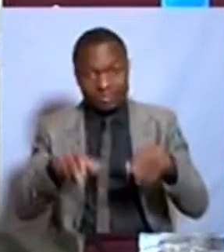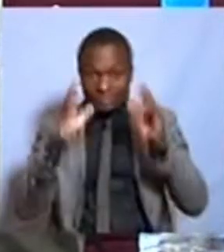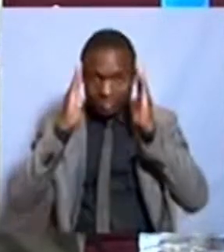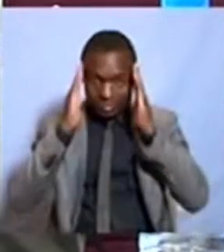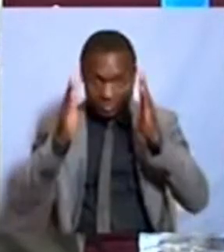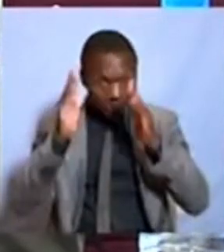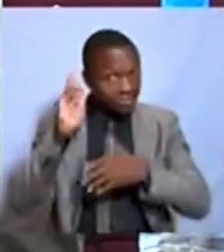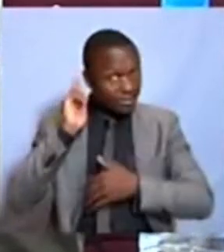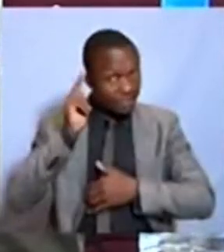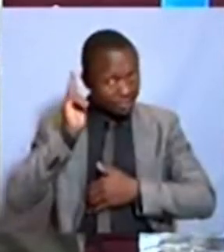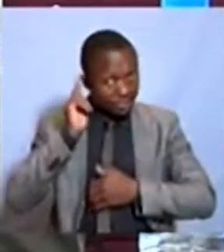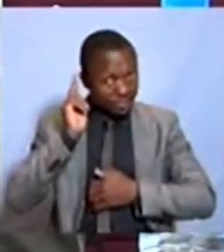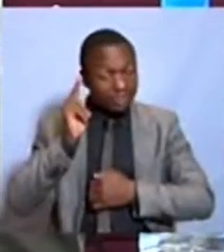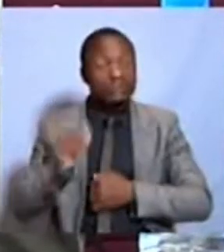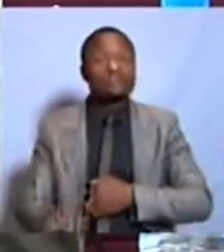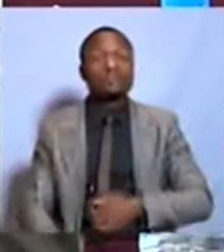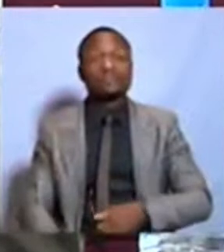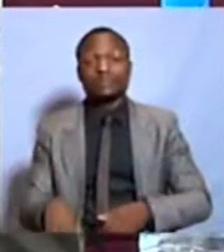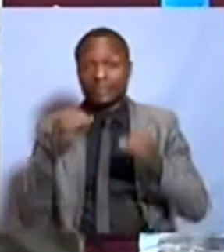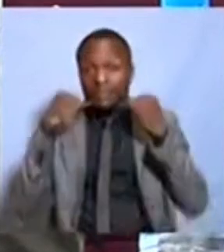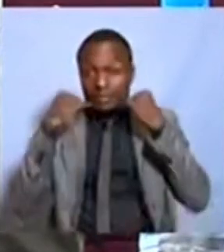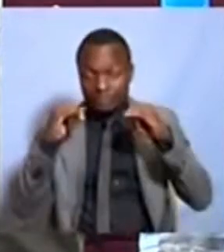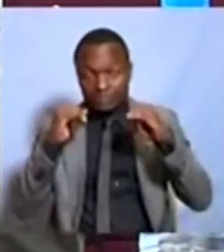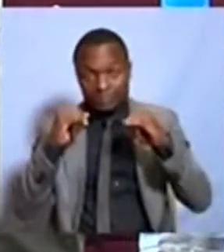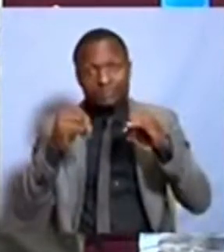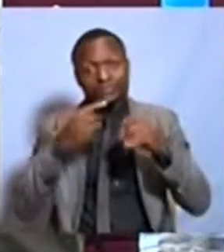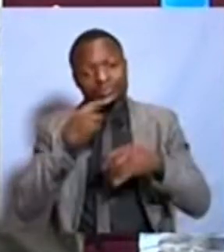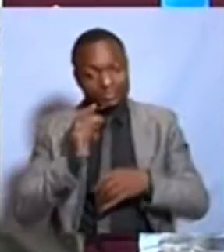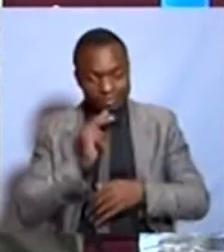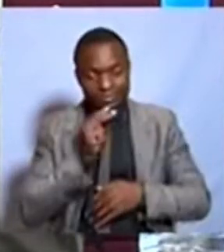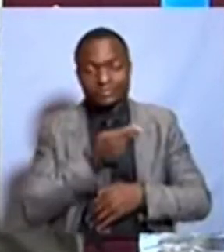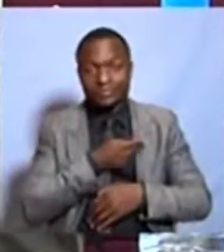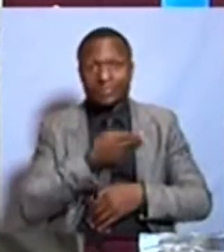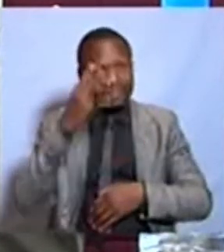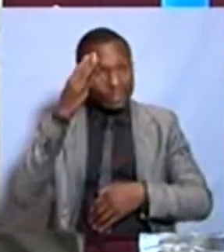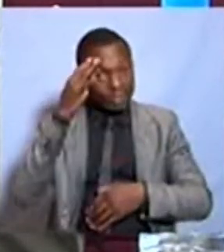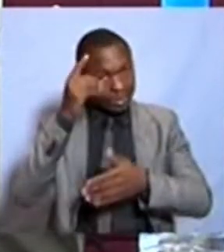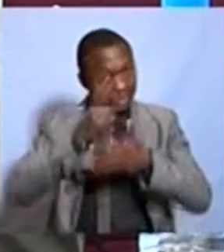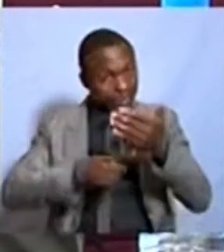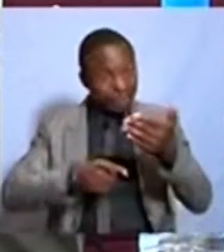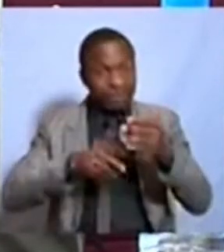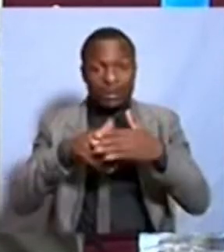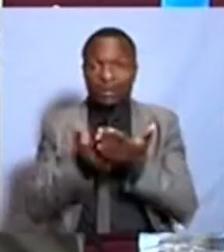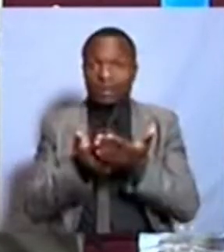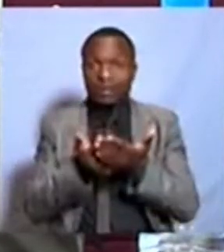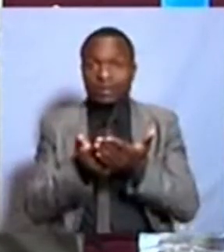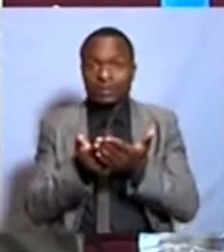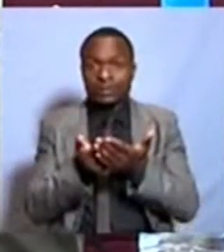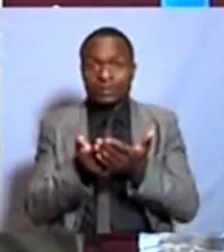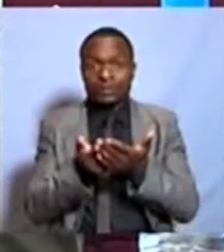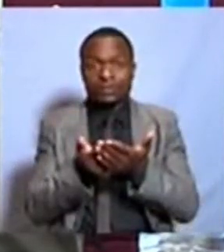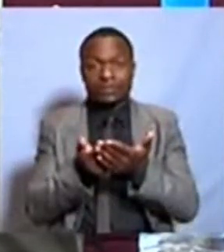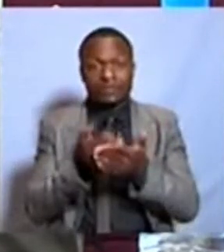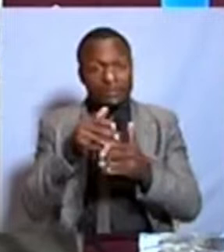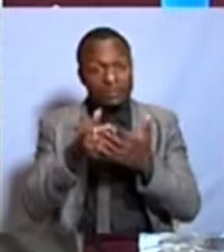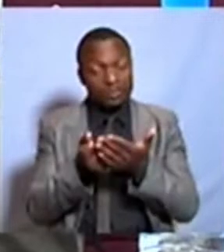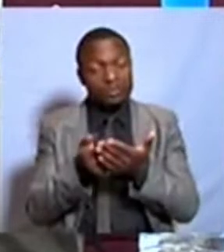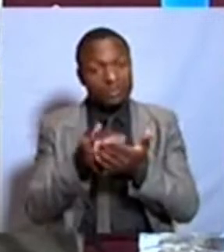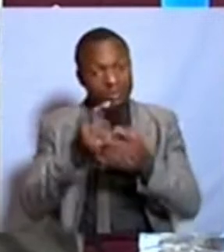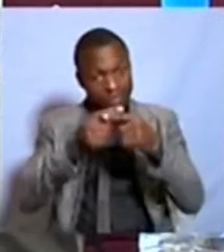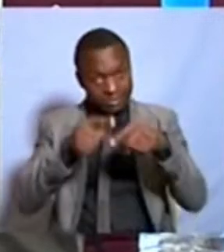historical data for you to tell us how the trend is moving and what you attribute it